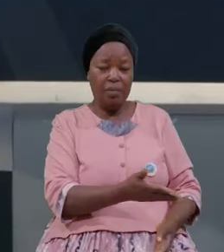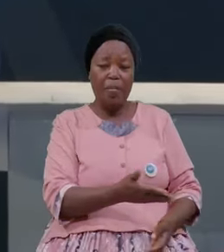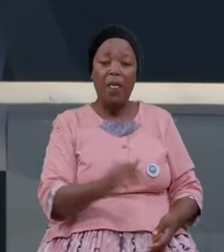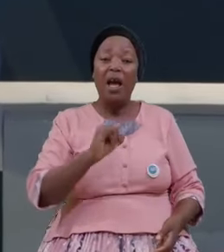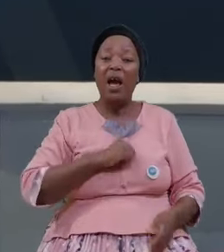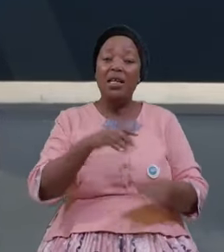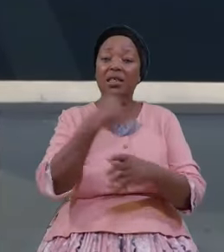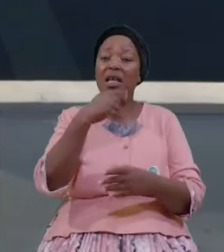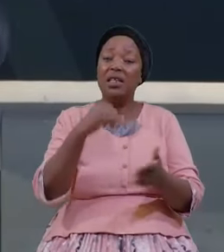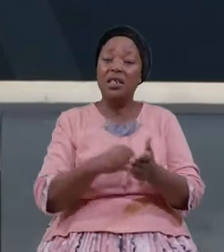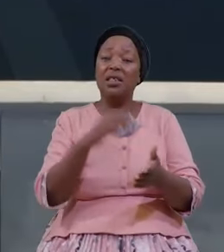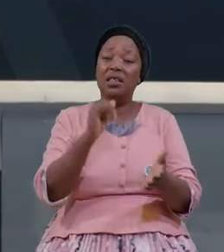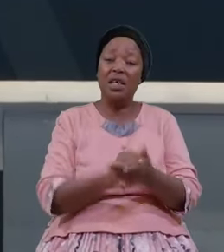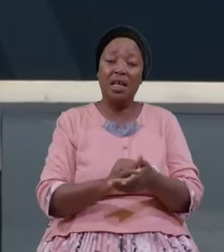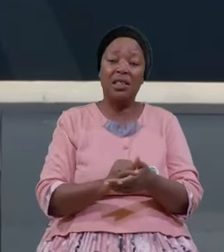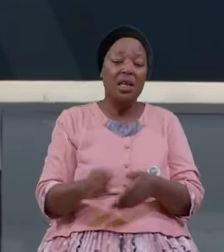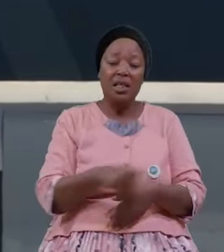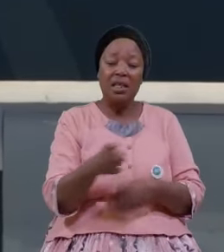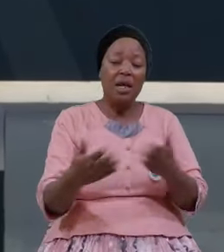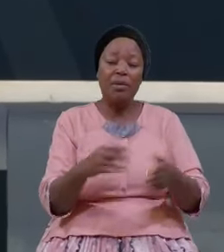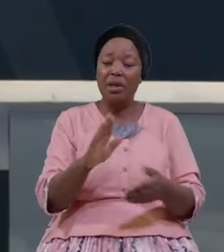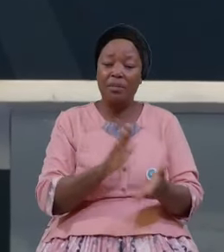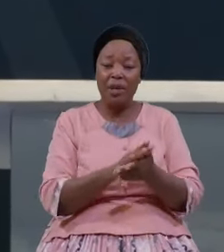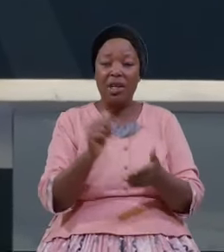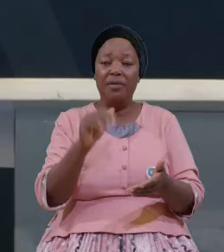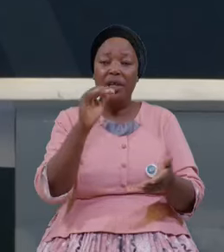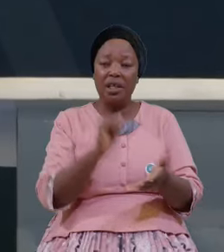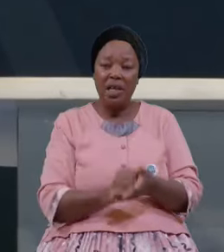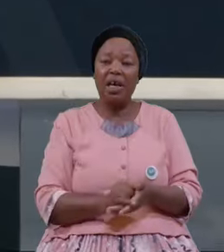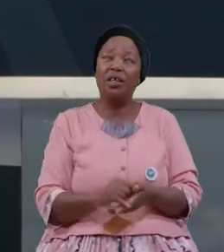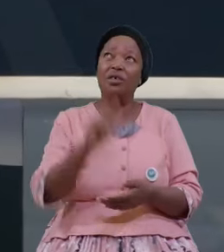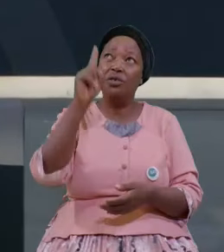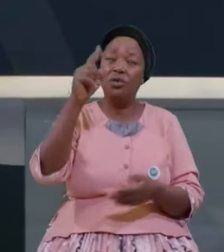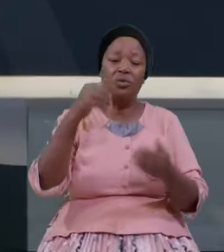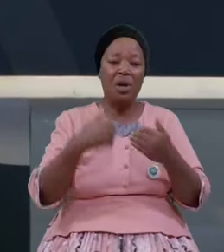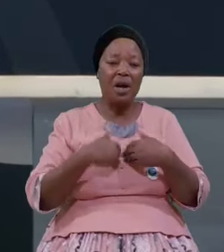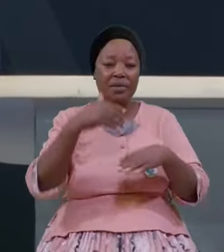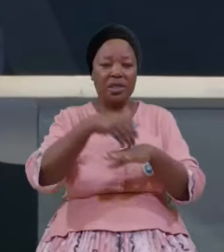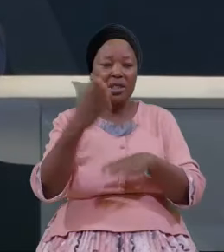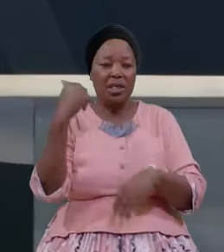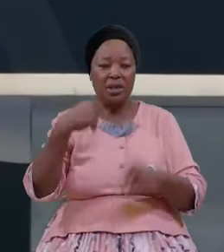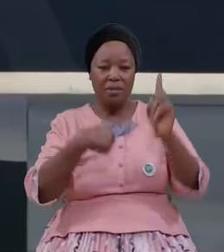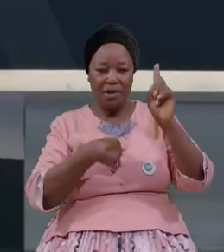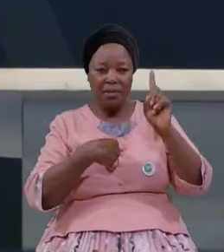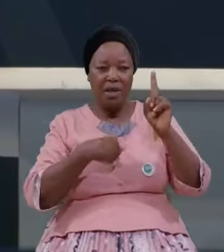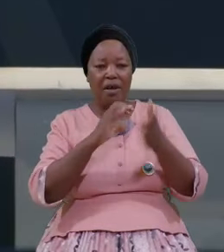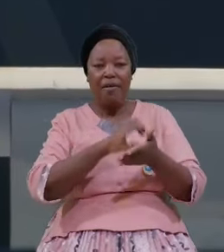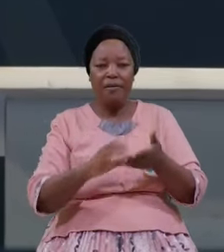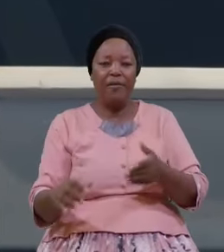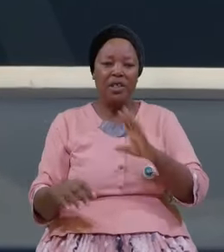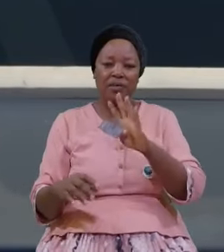that they may believe that thou hast sent me. Verse 43, in verse 43,